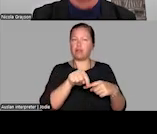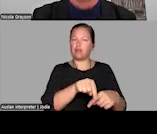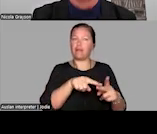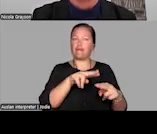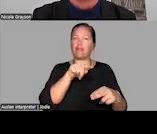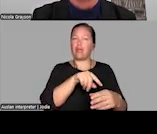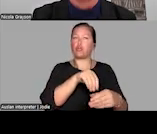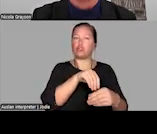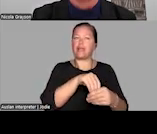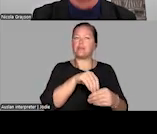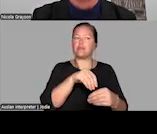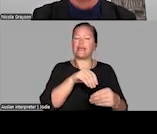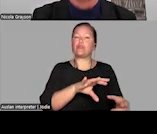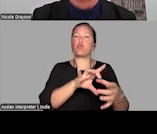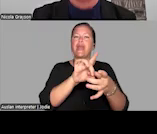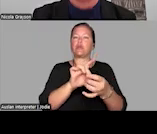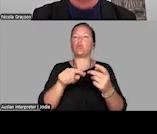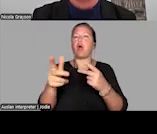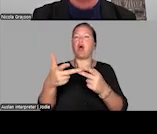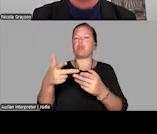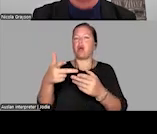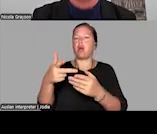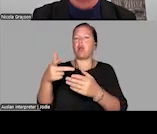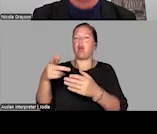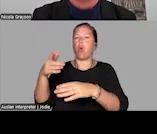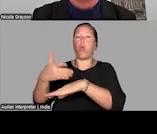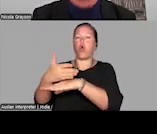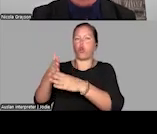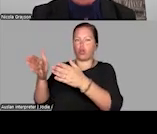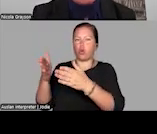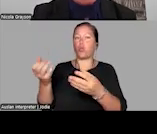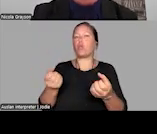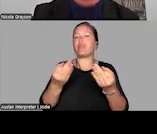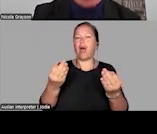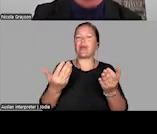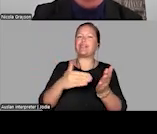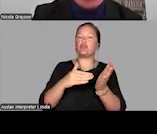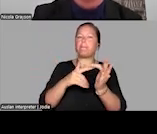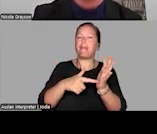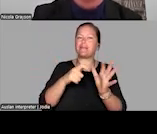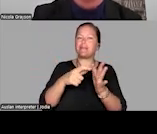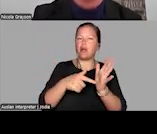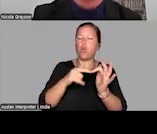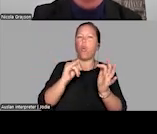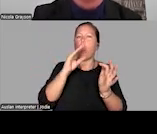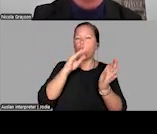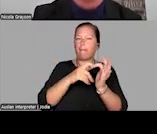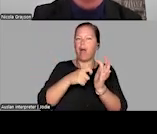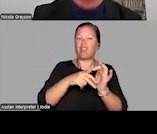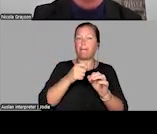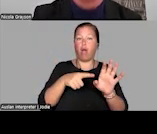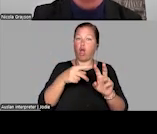sort of coming from another piece of content without any watermarking or additional metadata. It's just by looking at it and using the